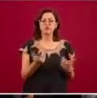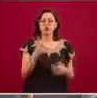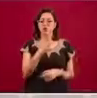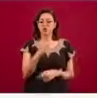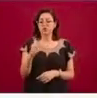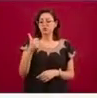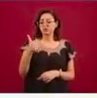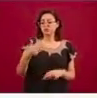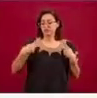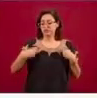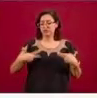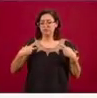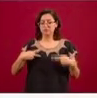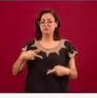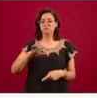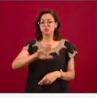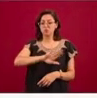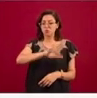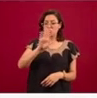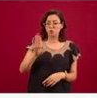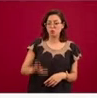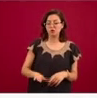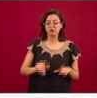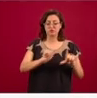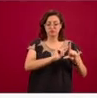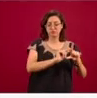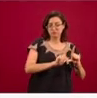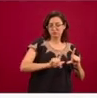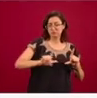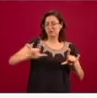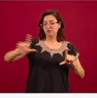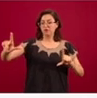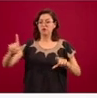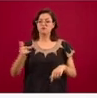Here we can take a look at the distribution of these fatalities